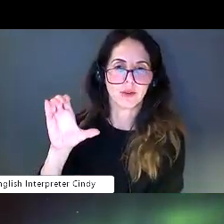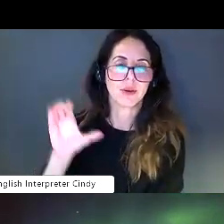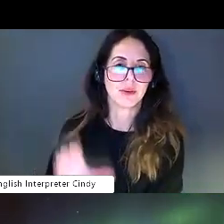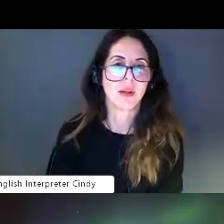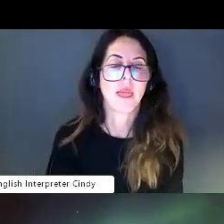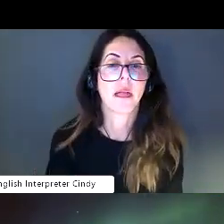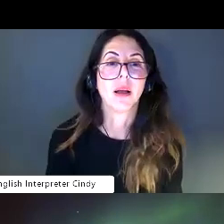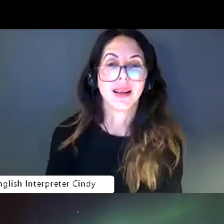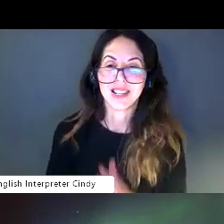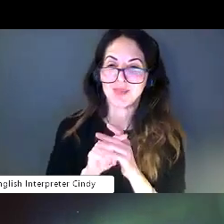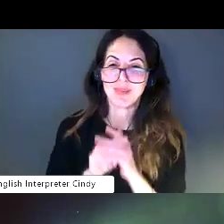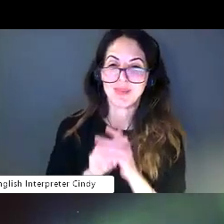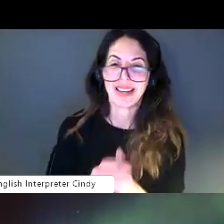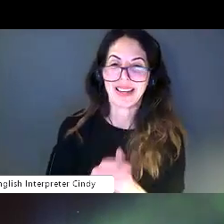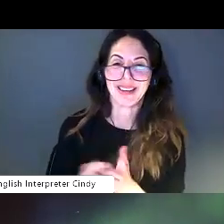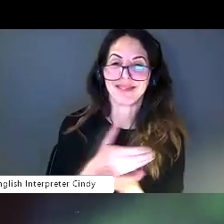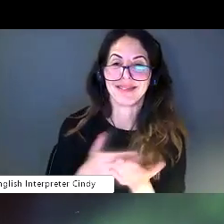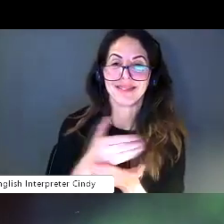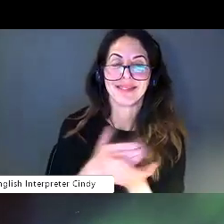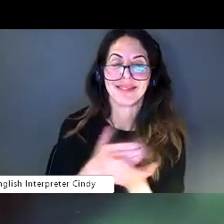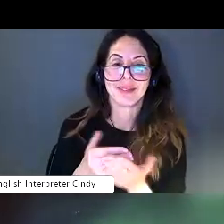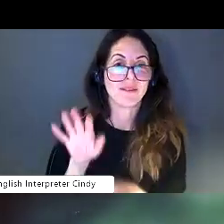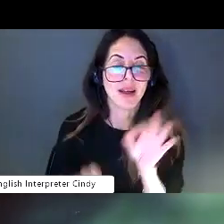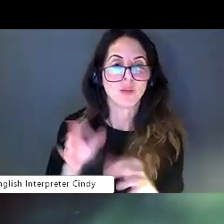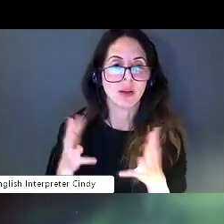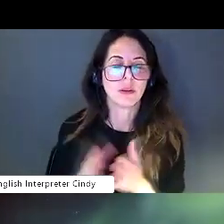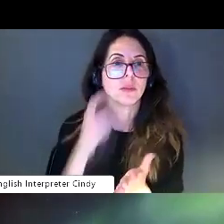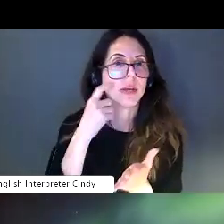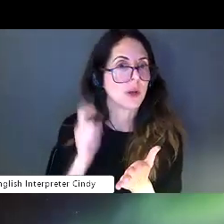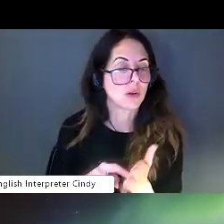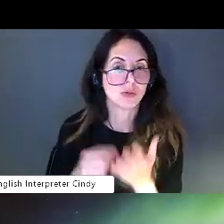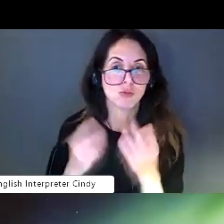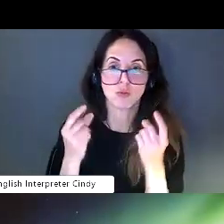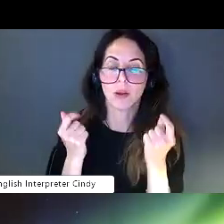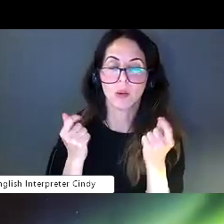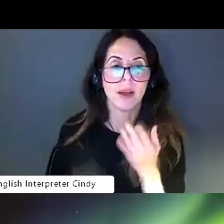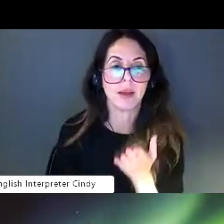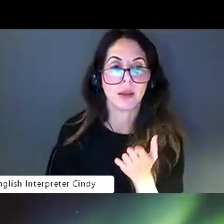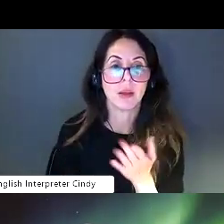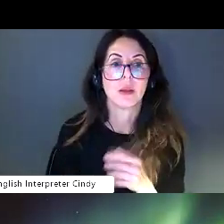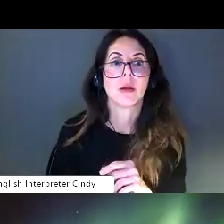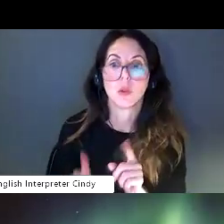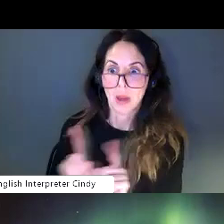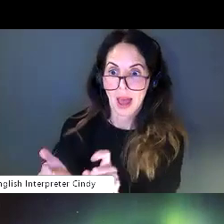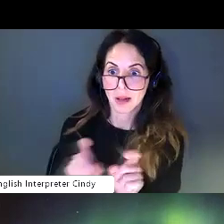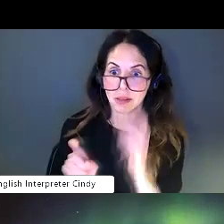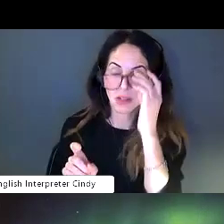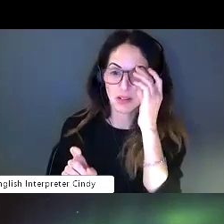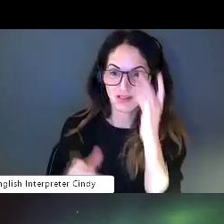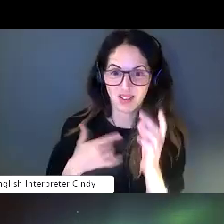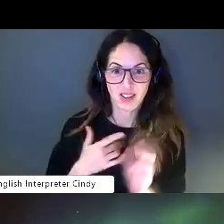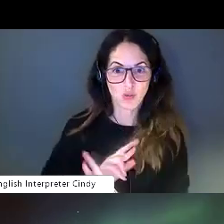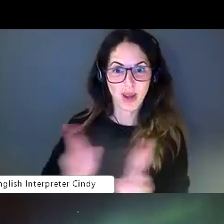the preliminary findings, this was one of the key trends we're seeing early on. When asked how prepared they feel